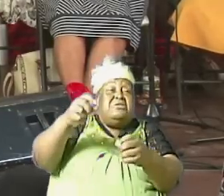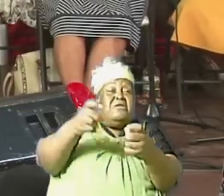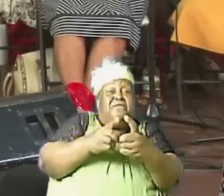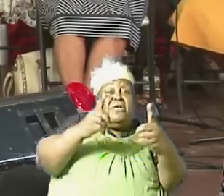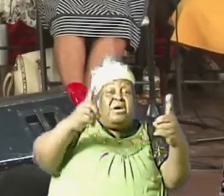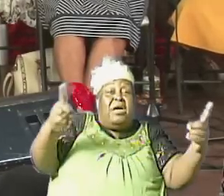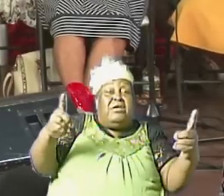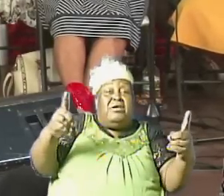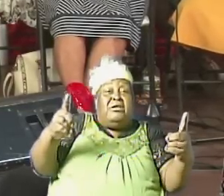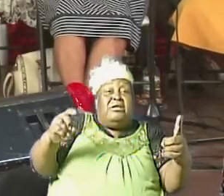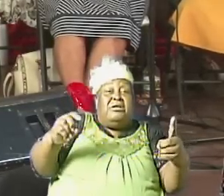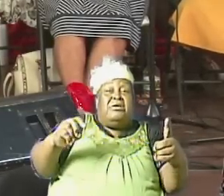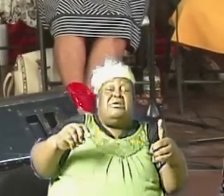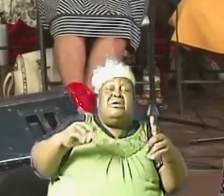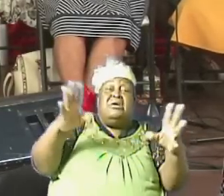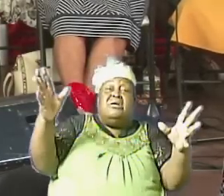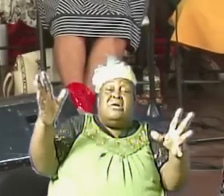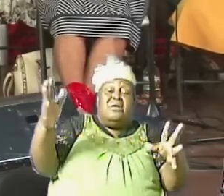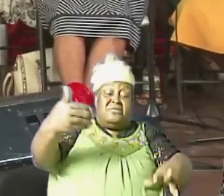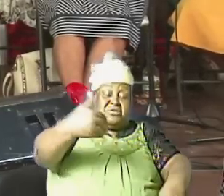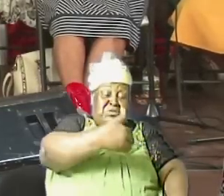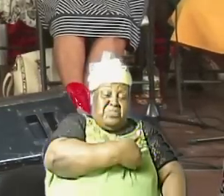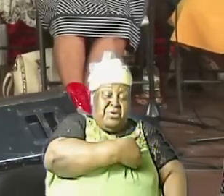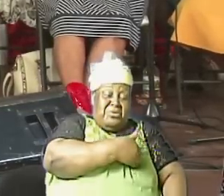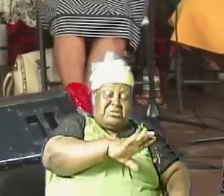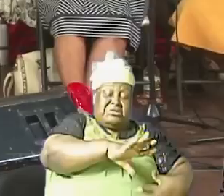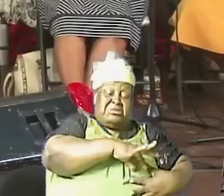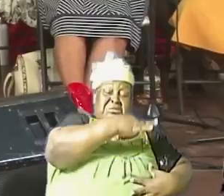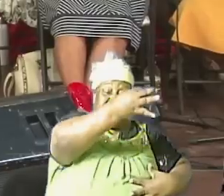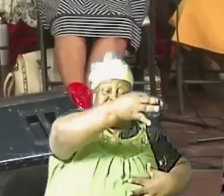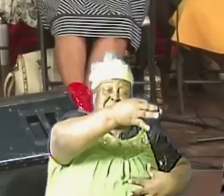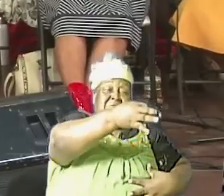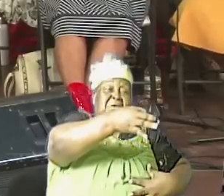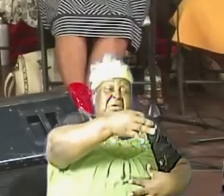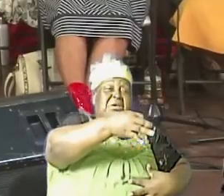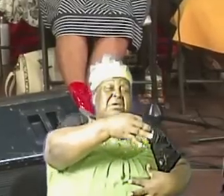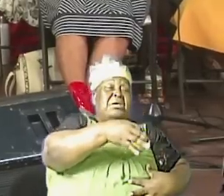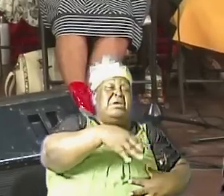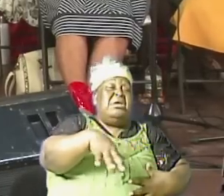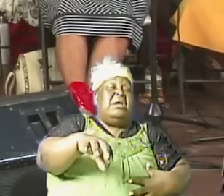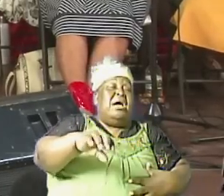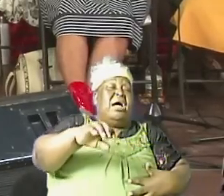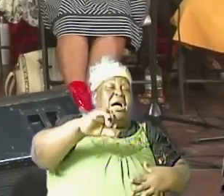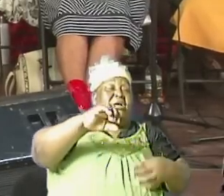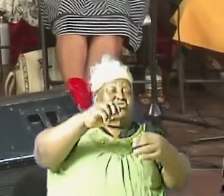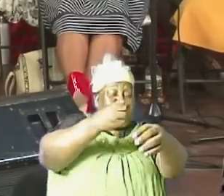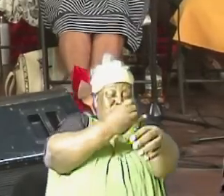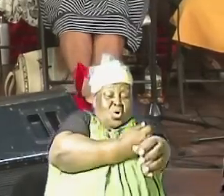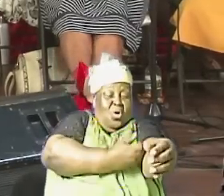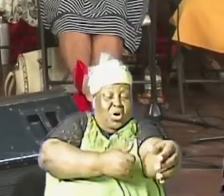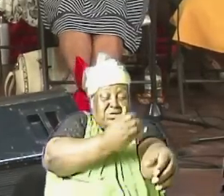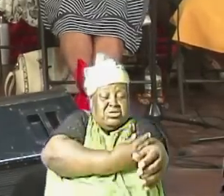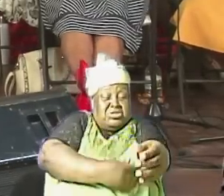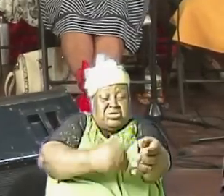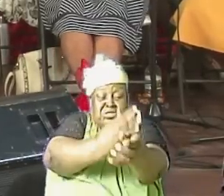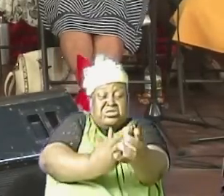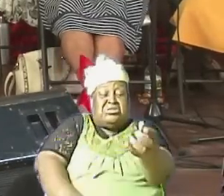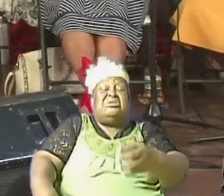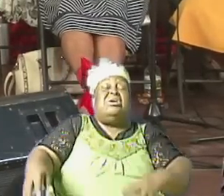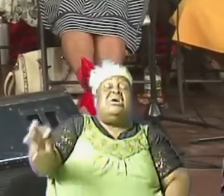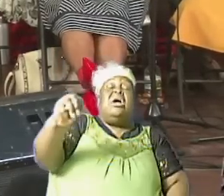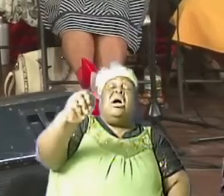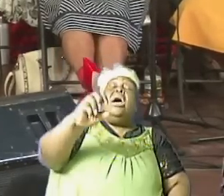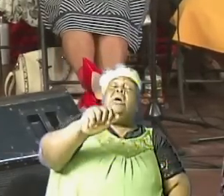even dividing asunder of soul and spirit, and of his joints, of the joints